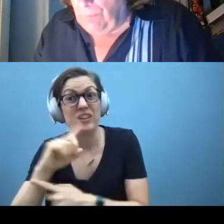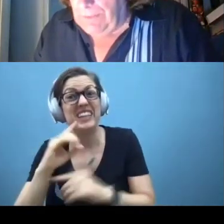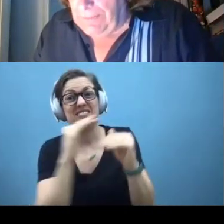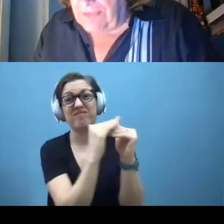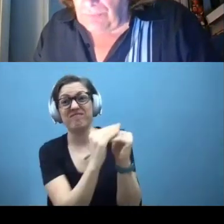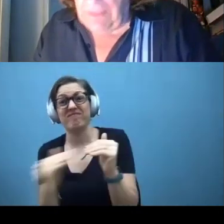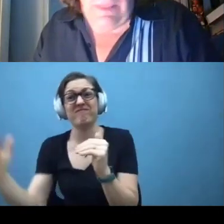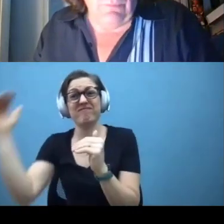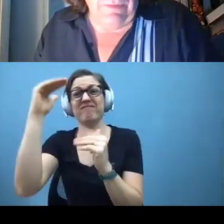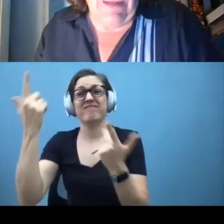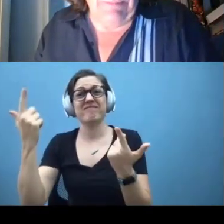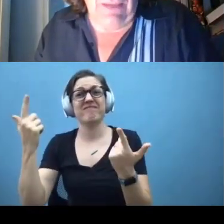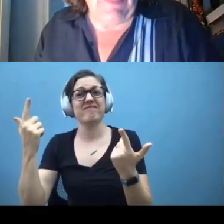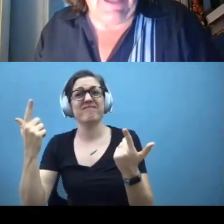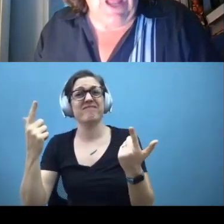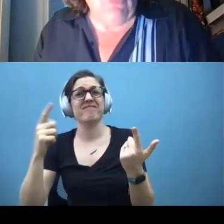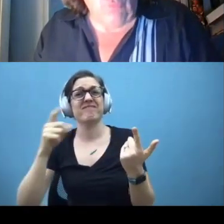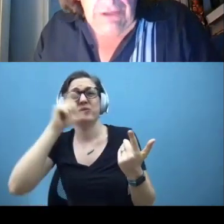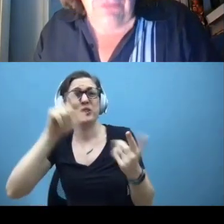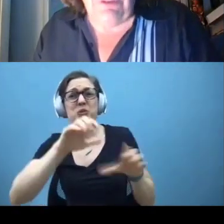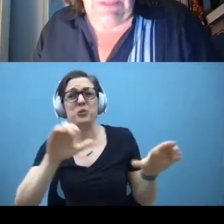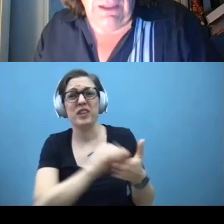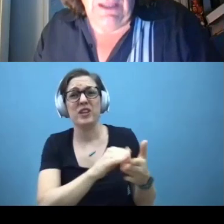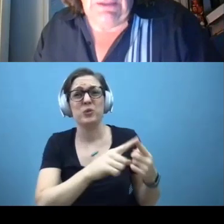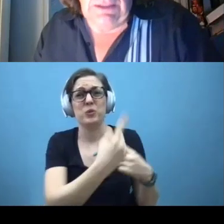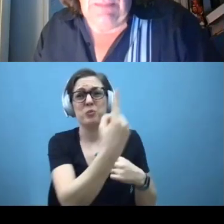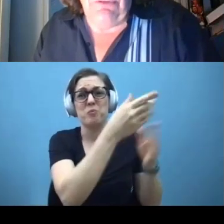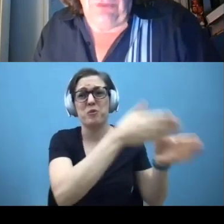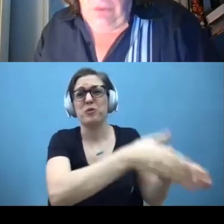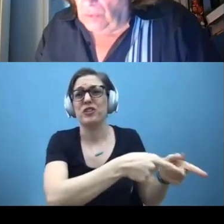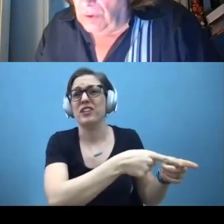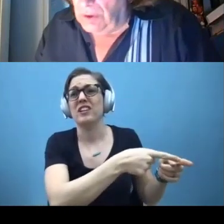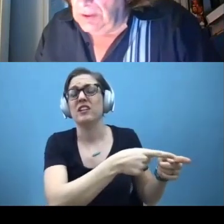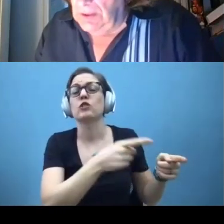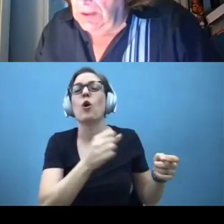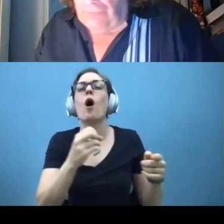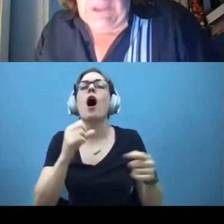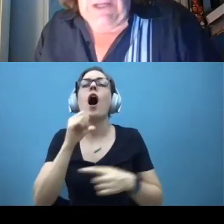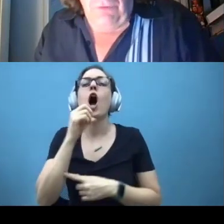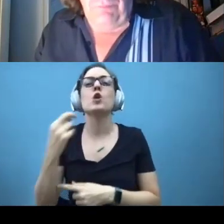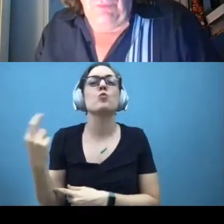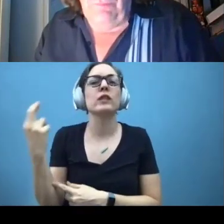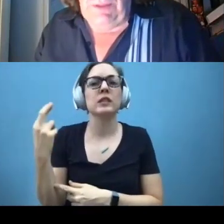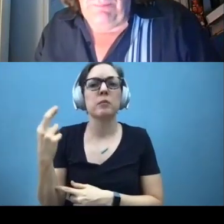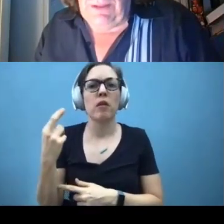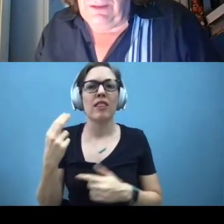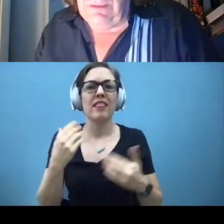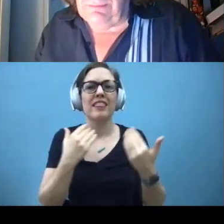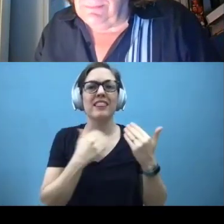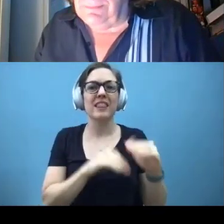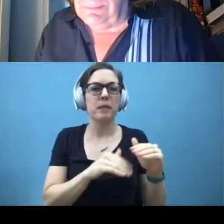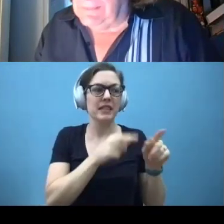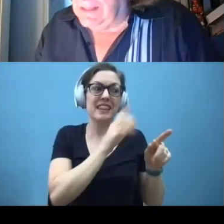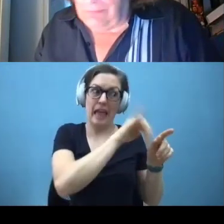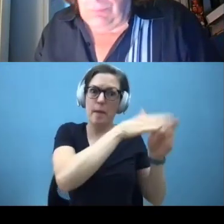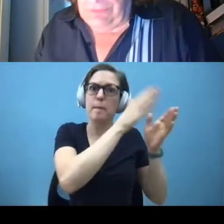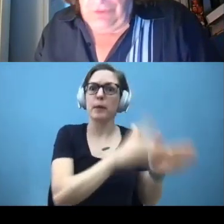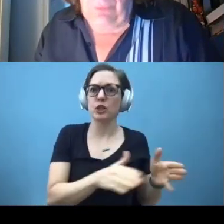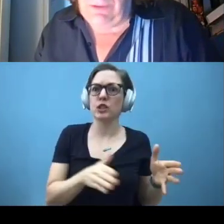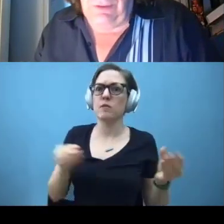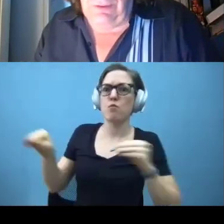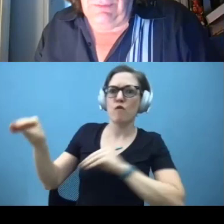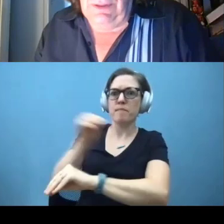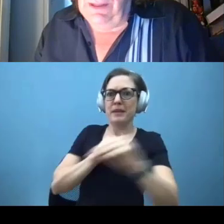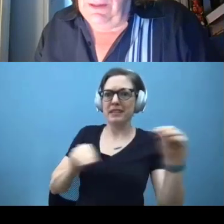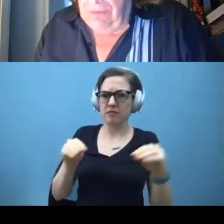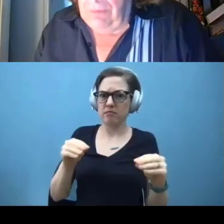someone. And that's what I think that it means by unreasonably limits your freedom of movement, because that's what they're